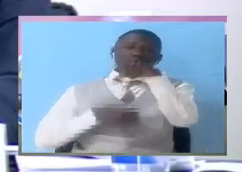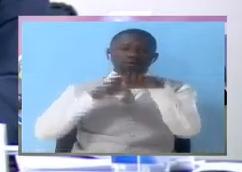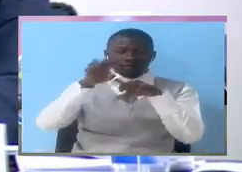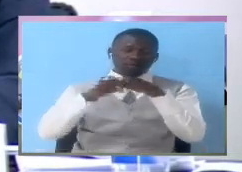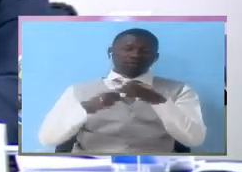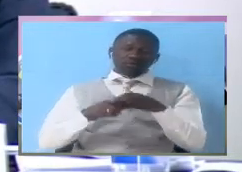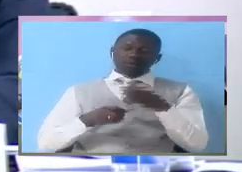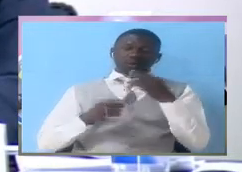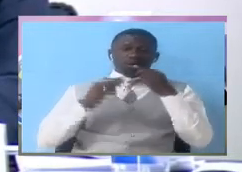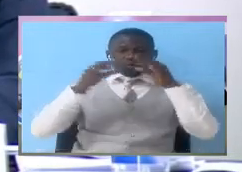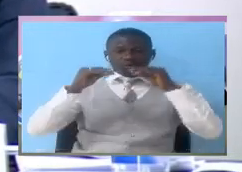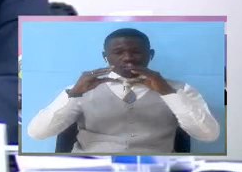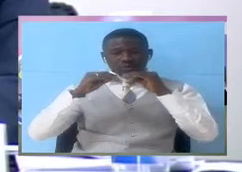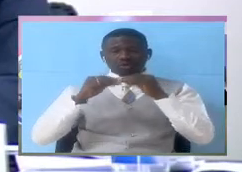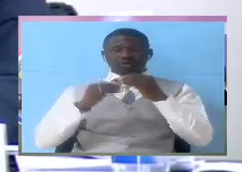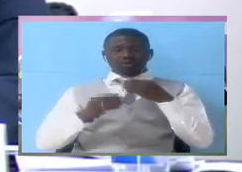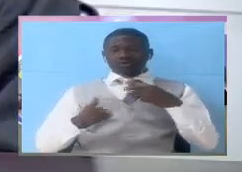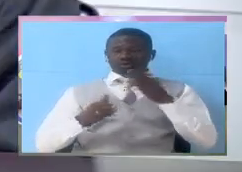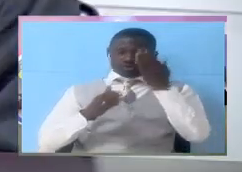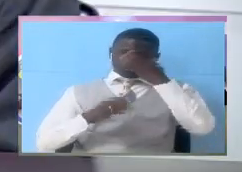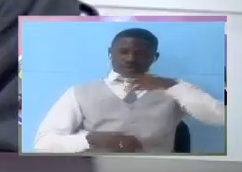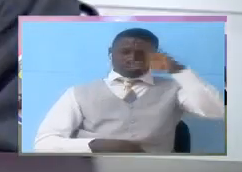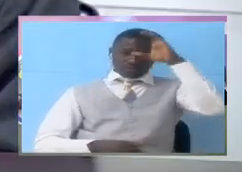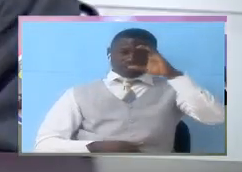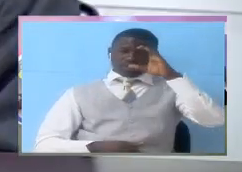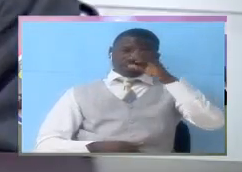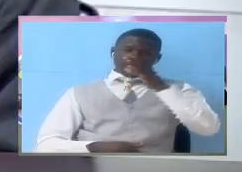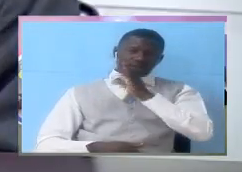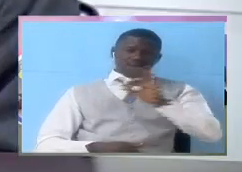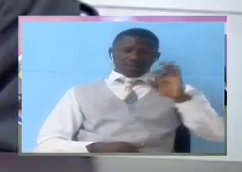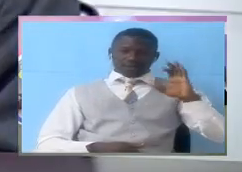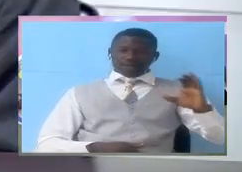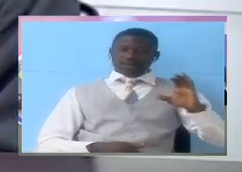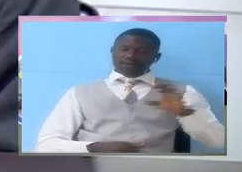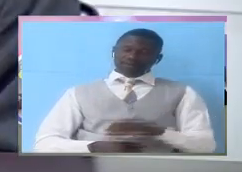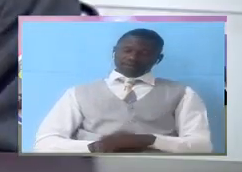fi xibar bo xamne do deug fi ci TRRC.